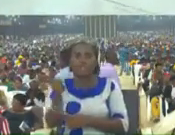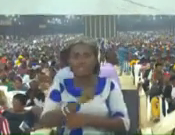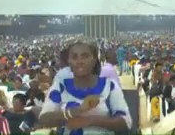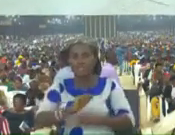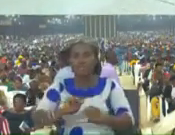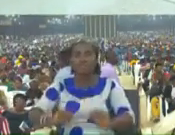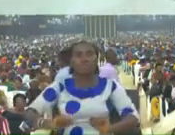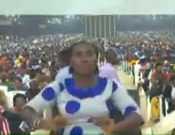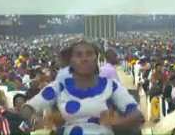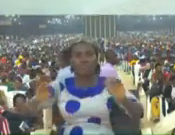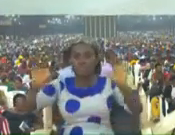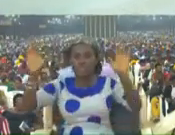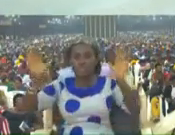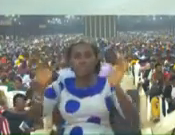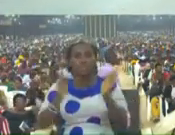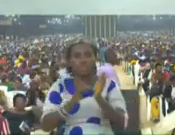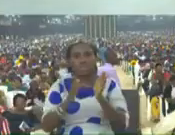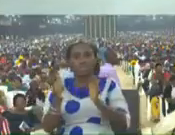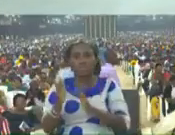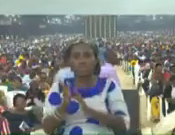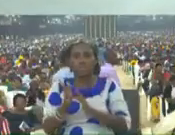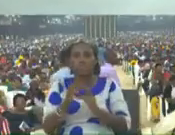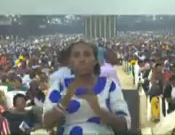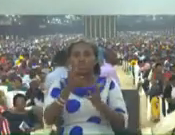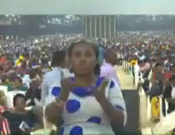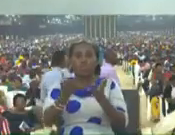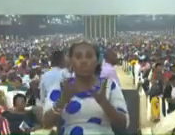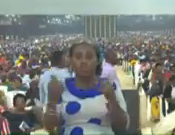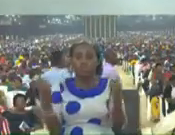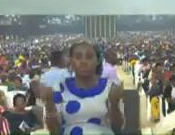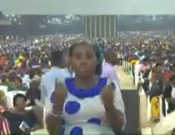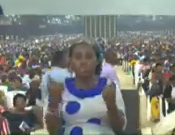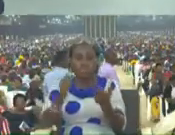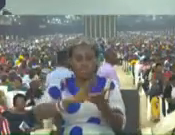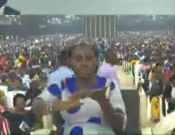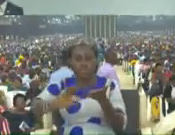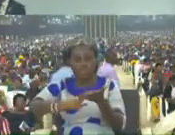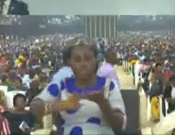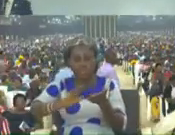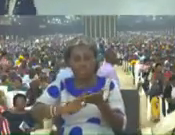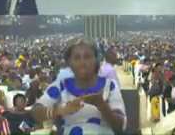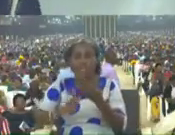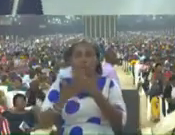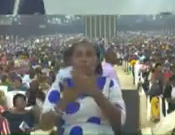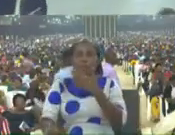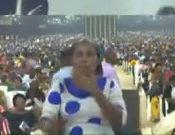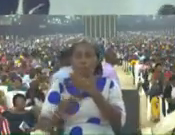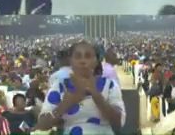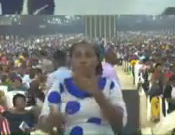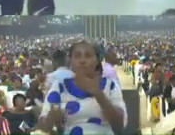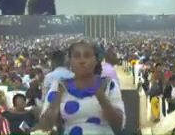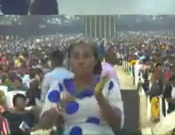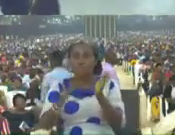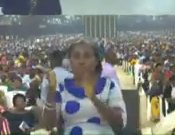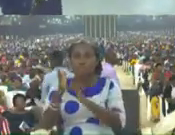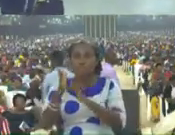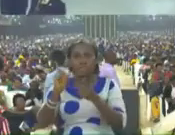You want your sins forgiven. You want the blood of Jesus to wipe away your sins.